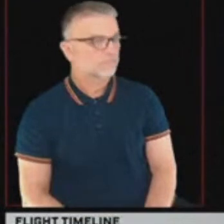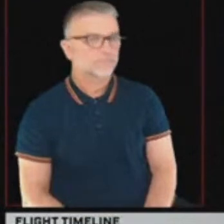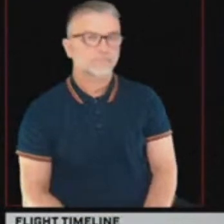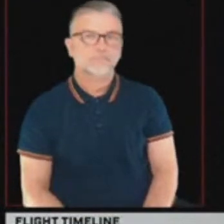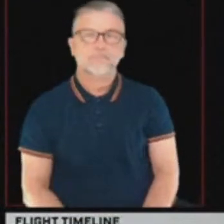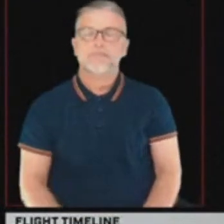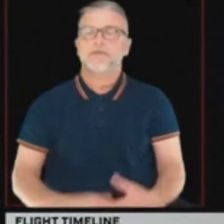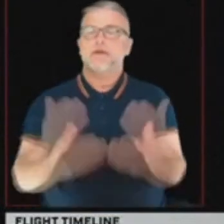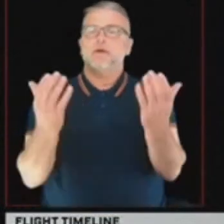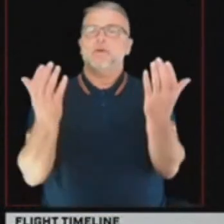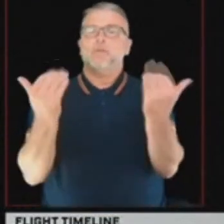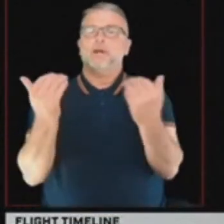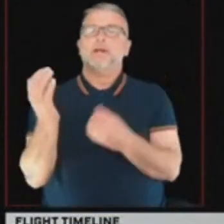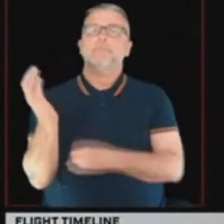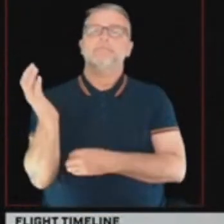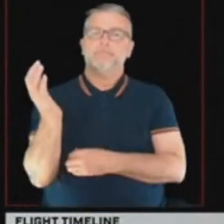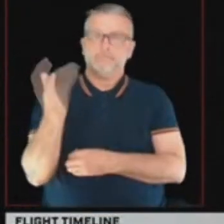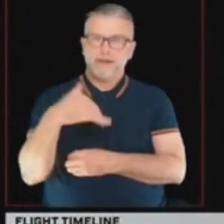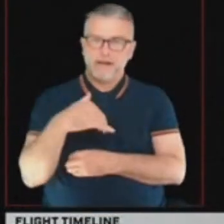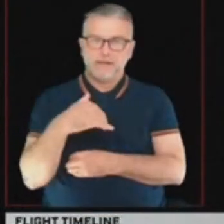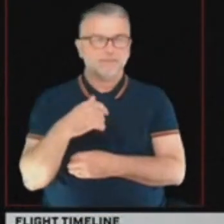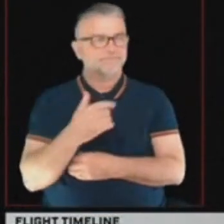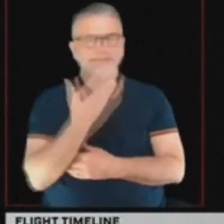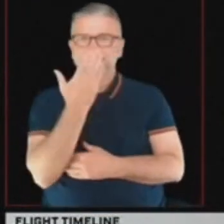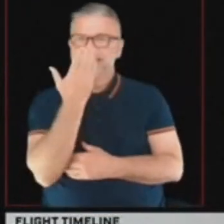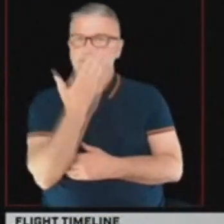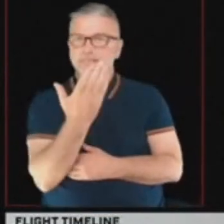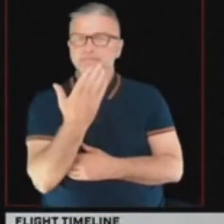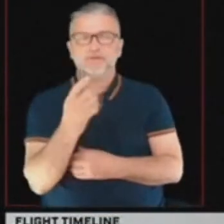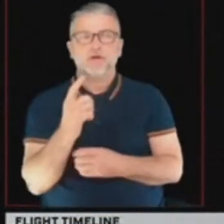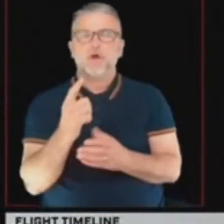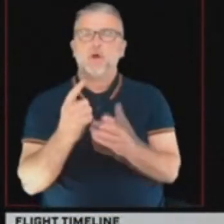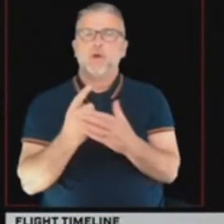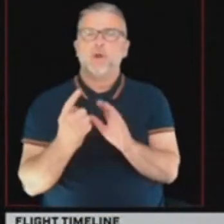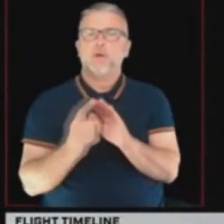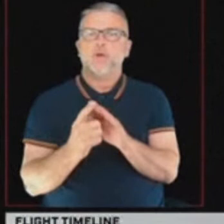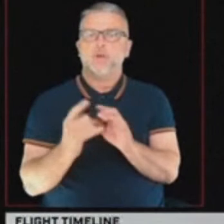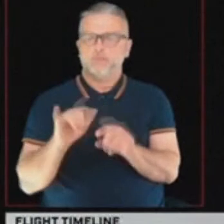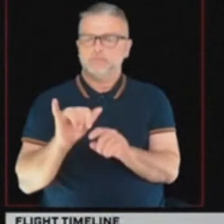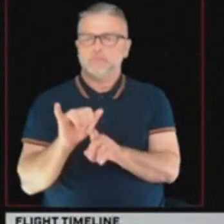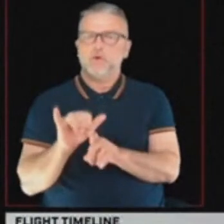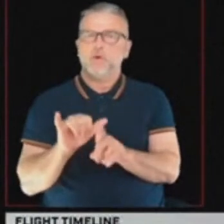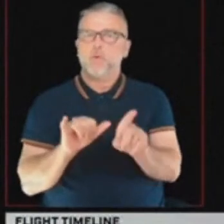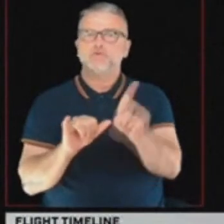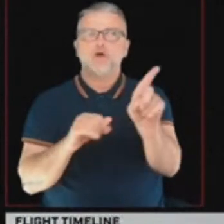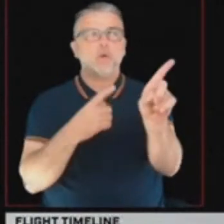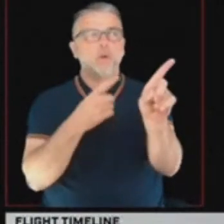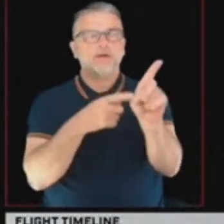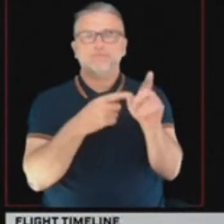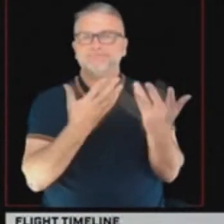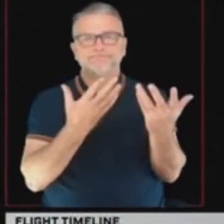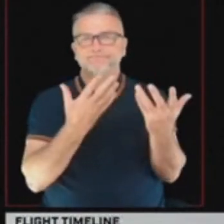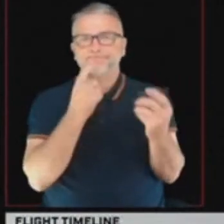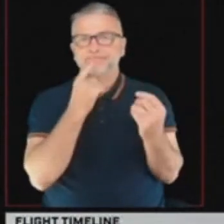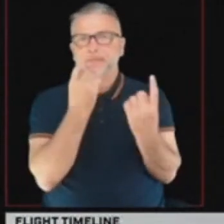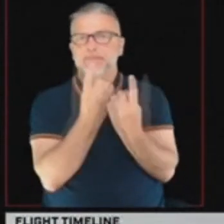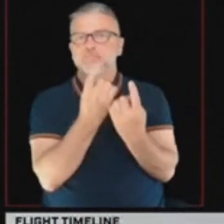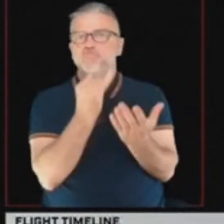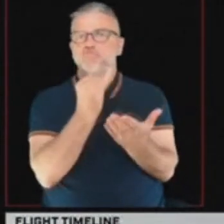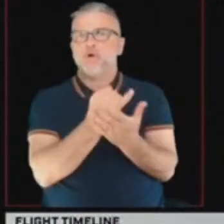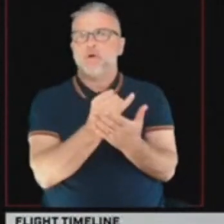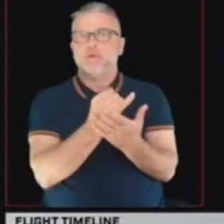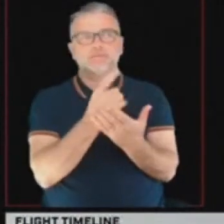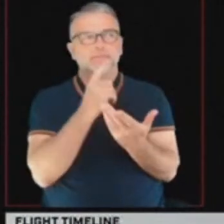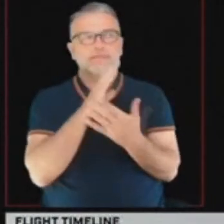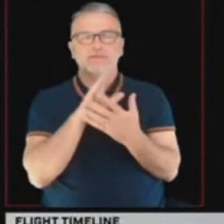Welcome back, everyone. It appears that Launcher 1 has suffered an anomaly which will prevent us from making orbit for this mission. We are looking